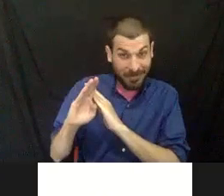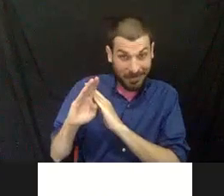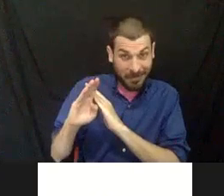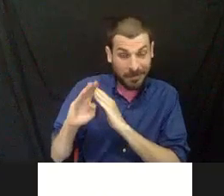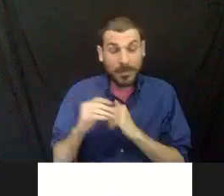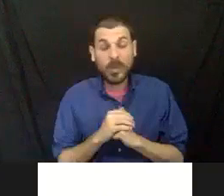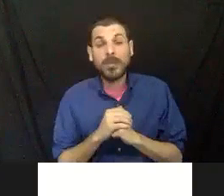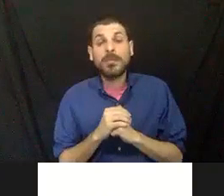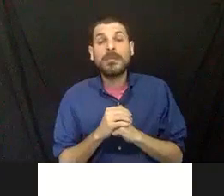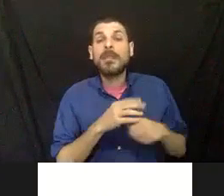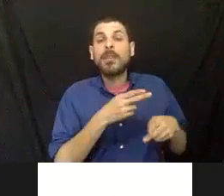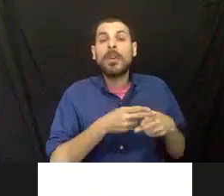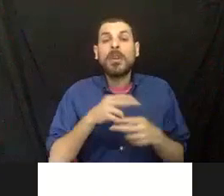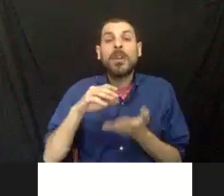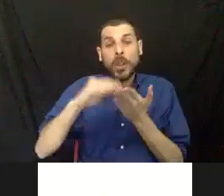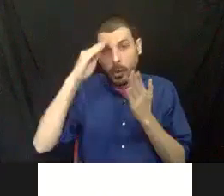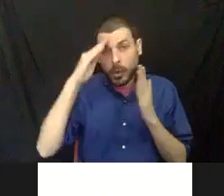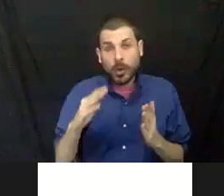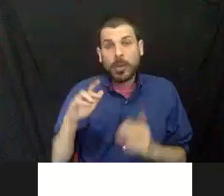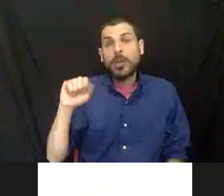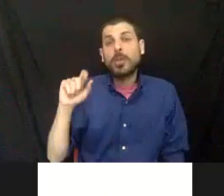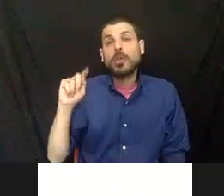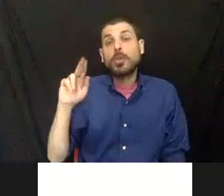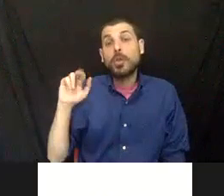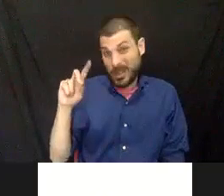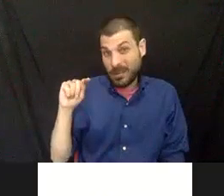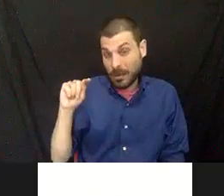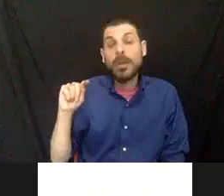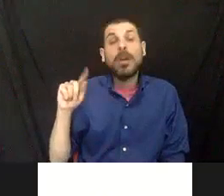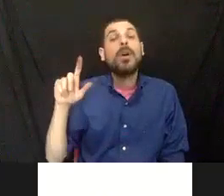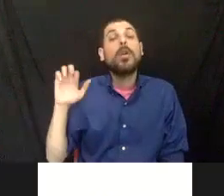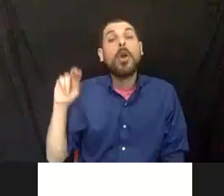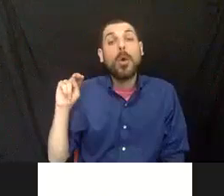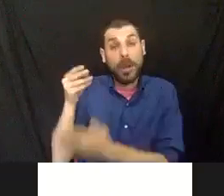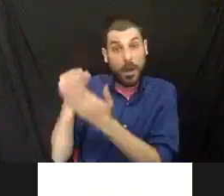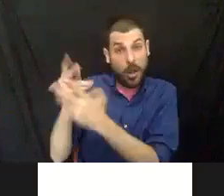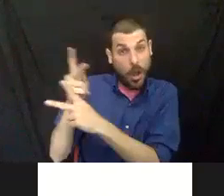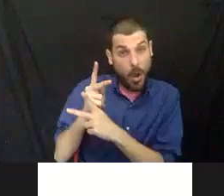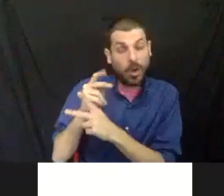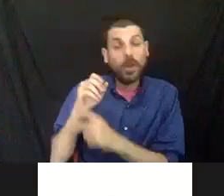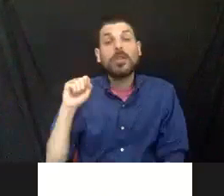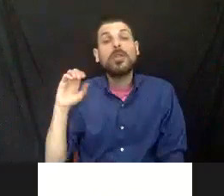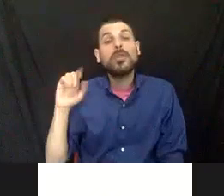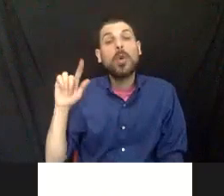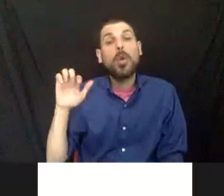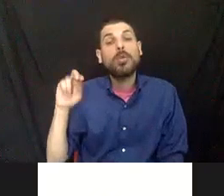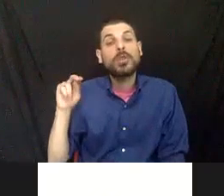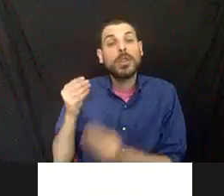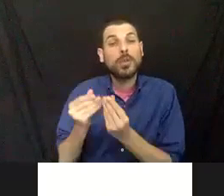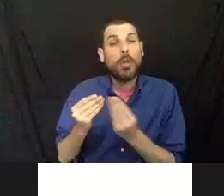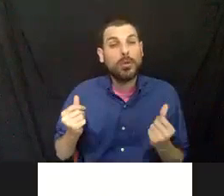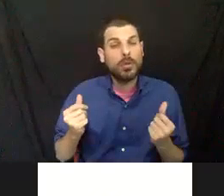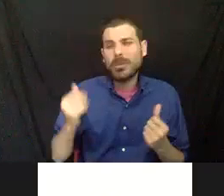is Student Loan Solutions. I think they tried to buy a lot of loans from Bank of